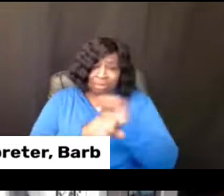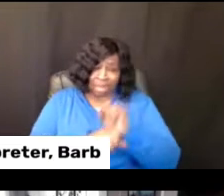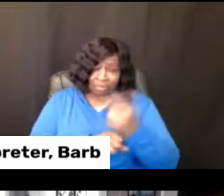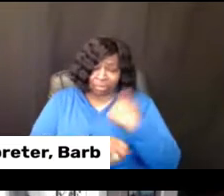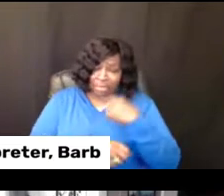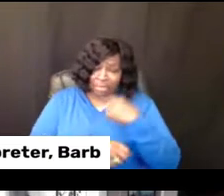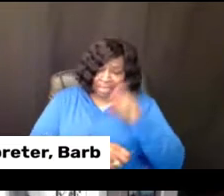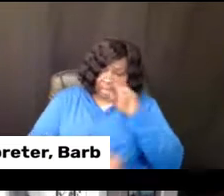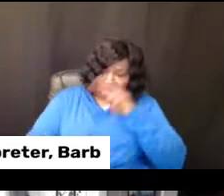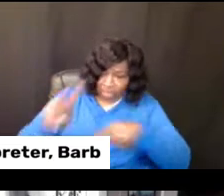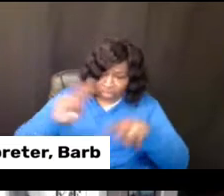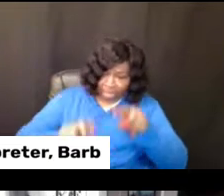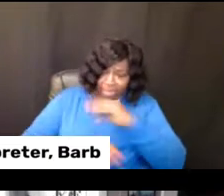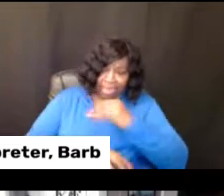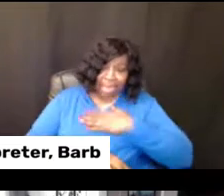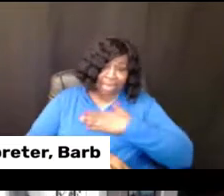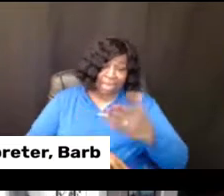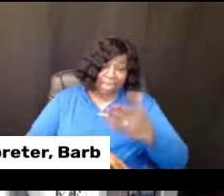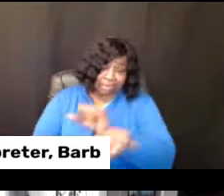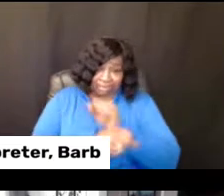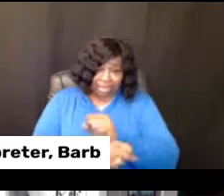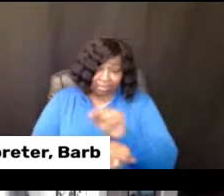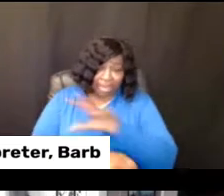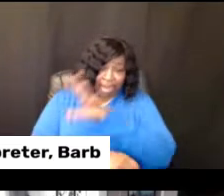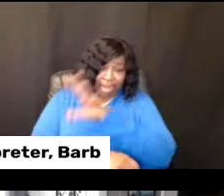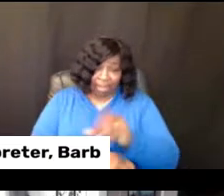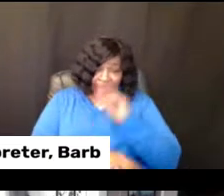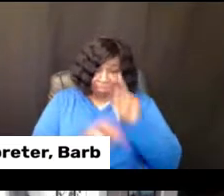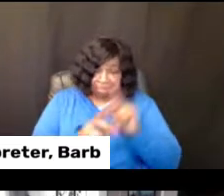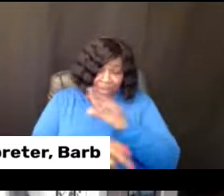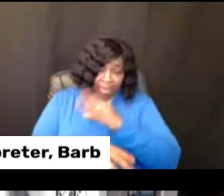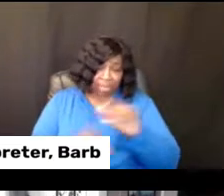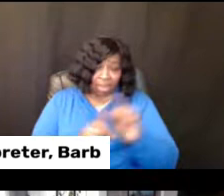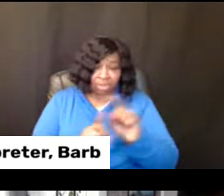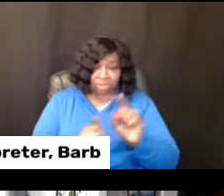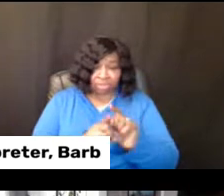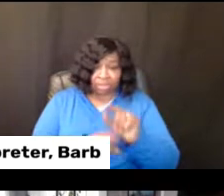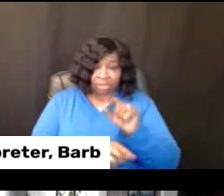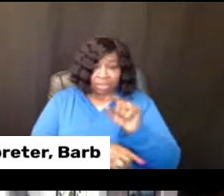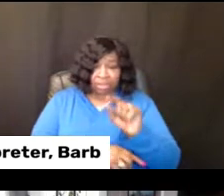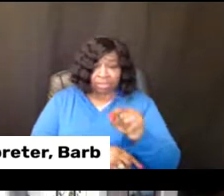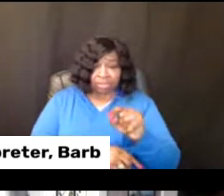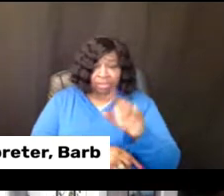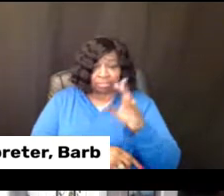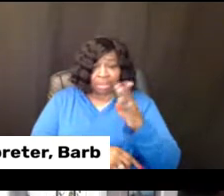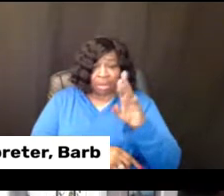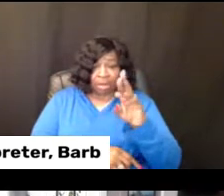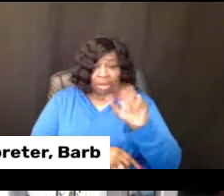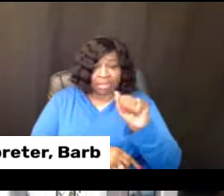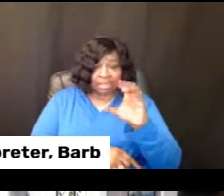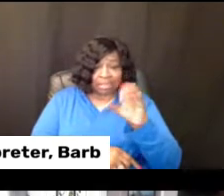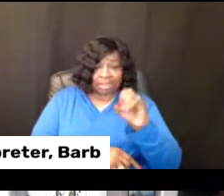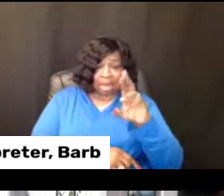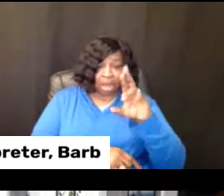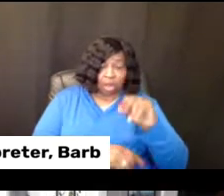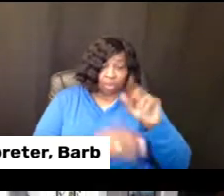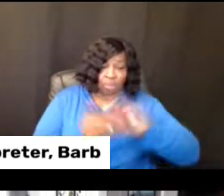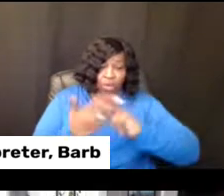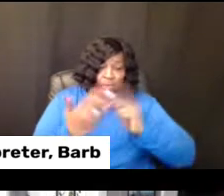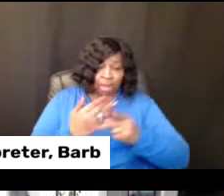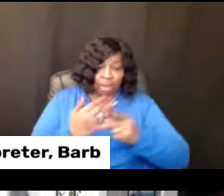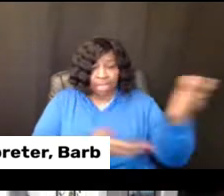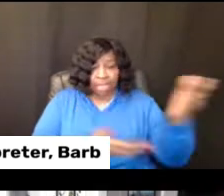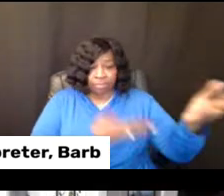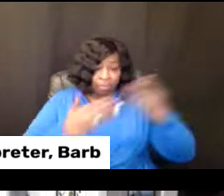and acknowledge the enslavement of African people, as well as the Bracero program, which brought Mexicans over during the World